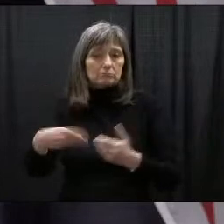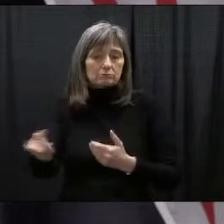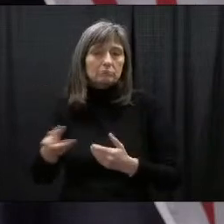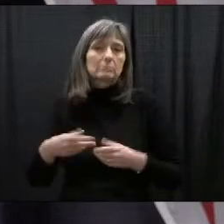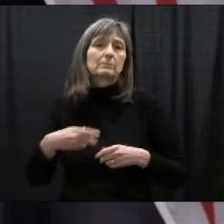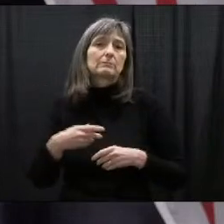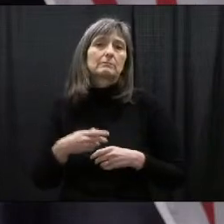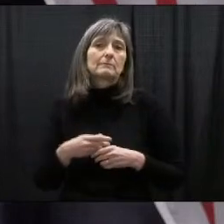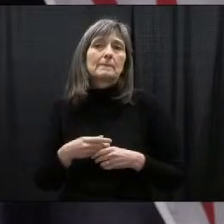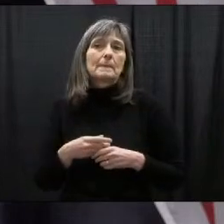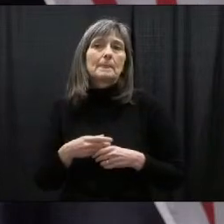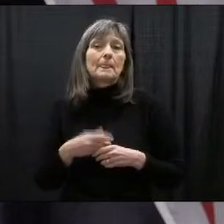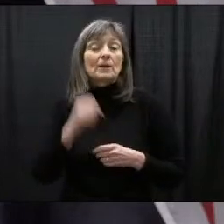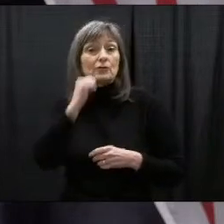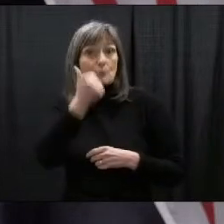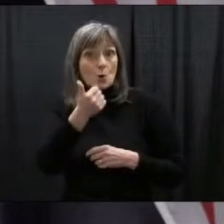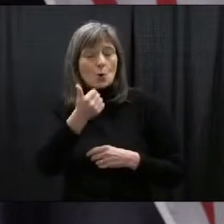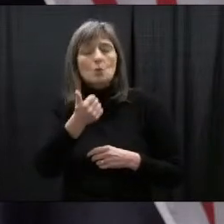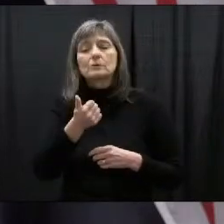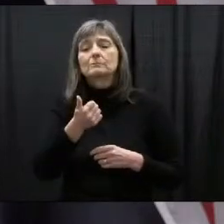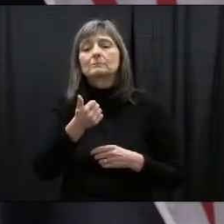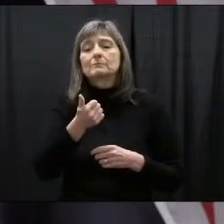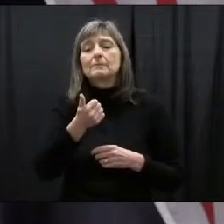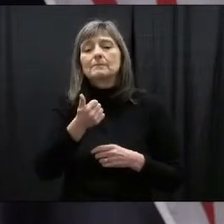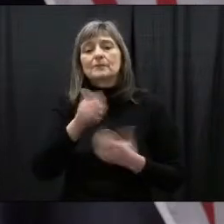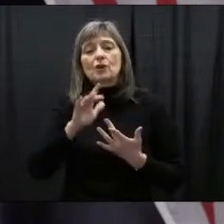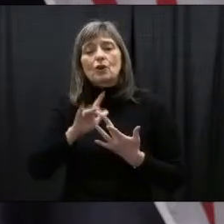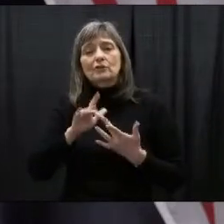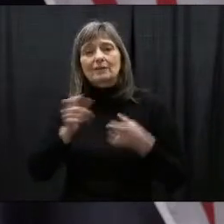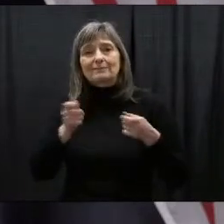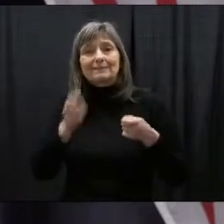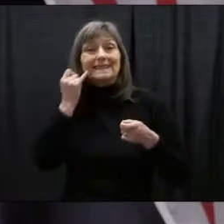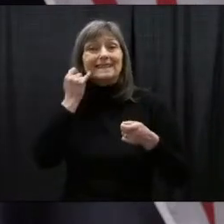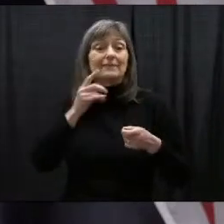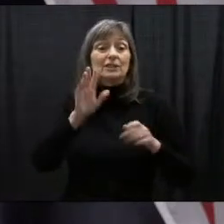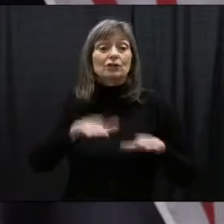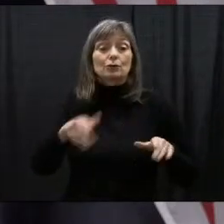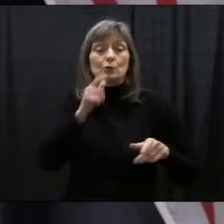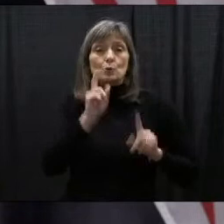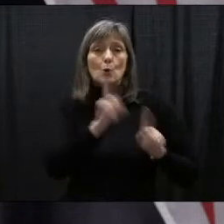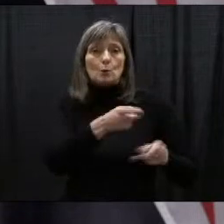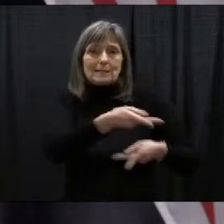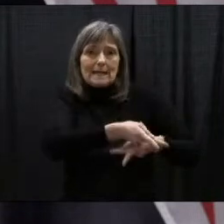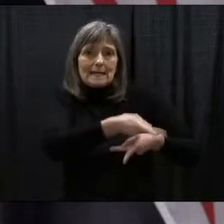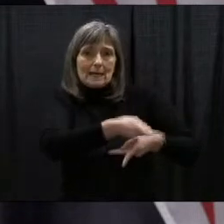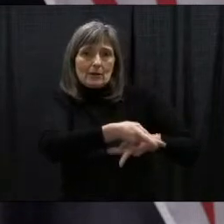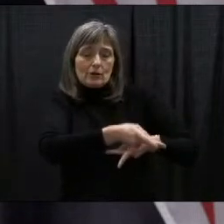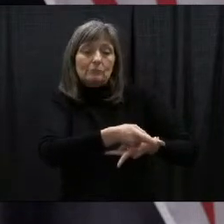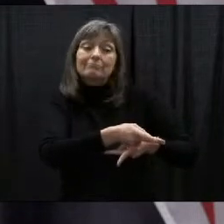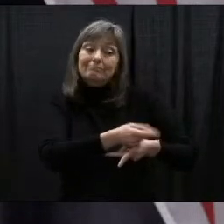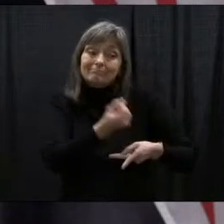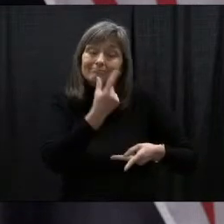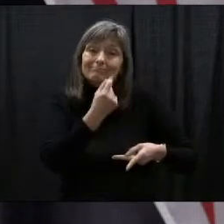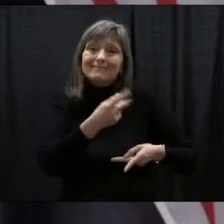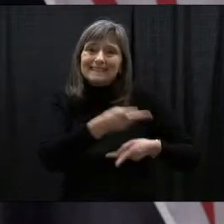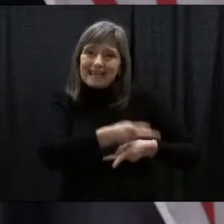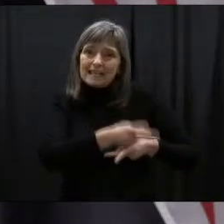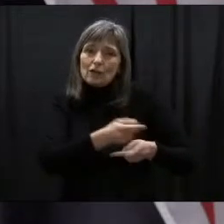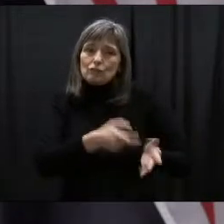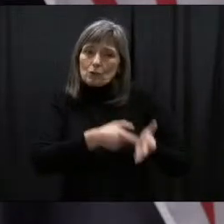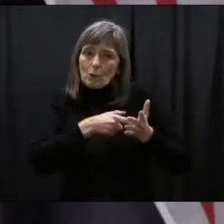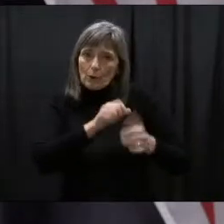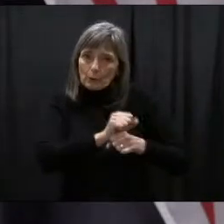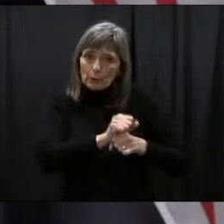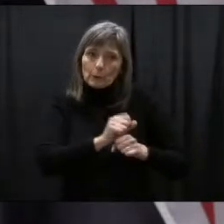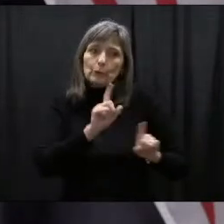Effective tomorrow, we are making some changes to contact management for children that attend daycare, recognizing that daycare is essential for children